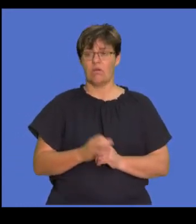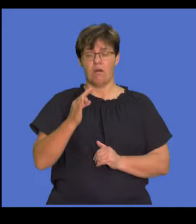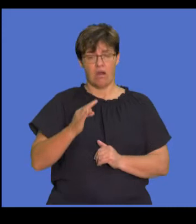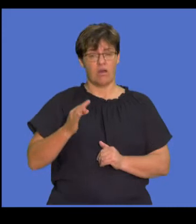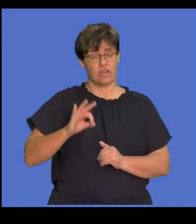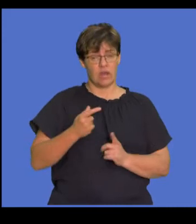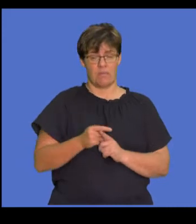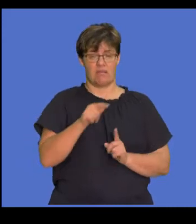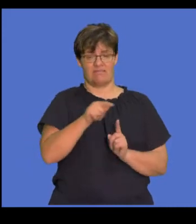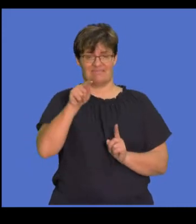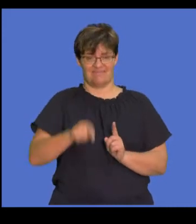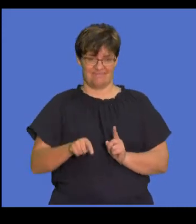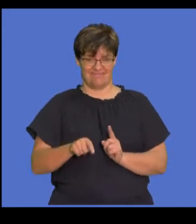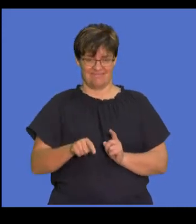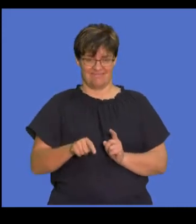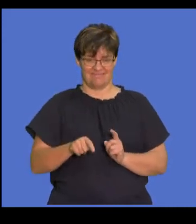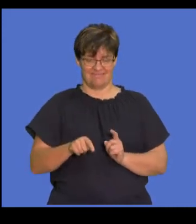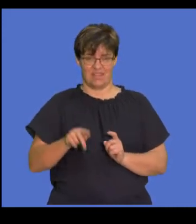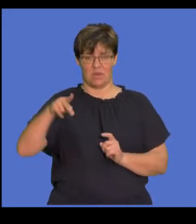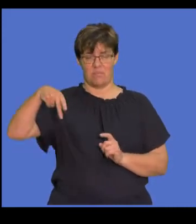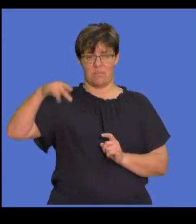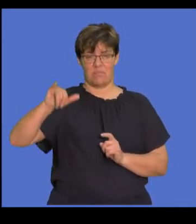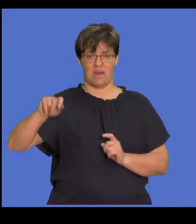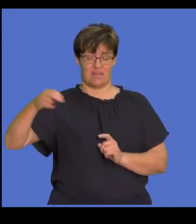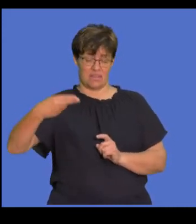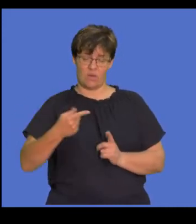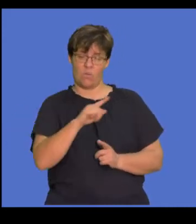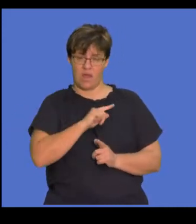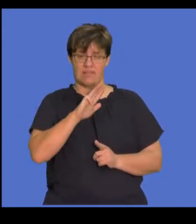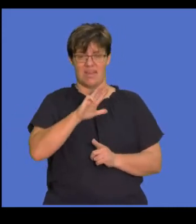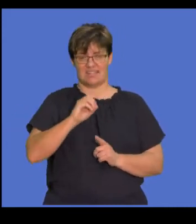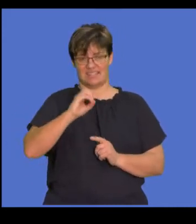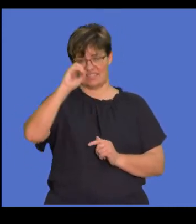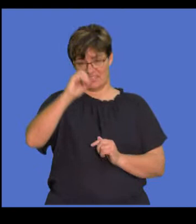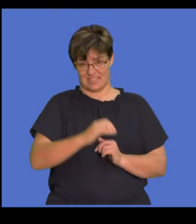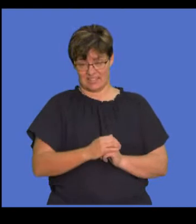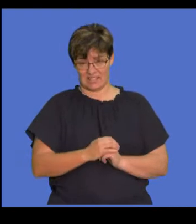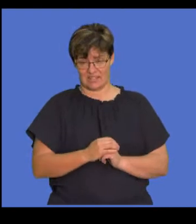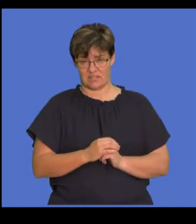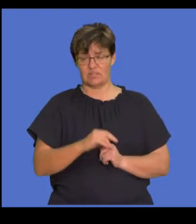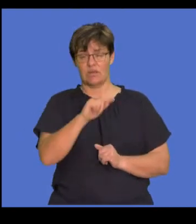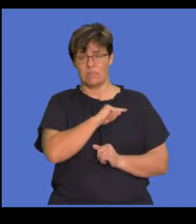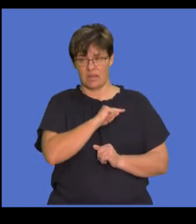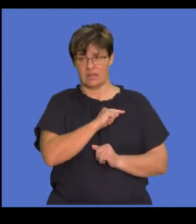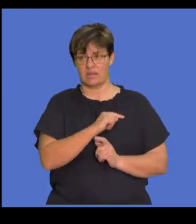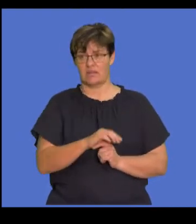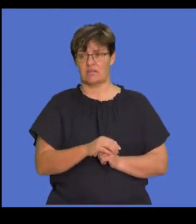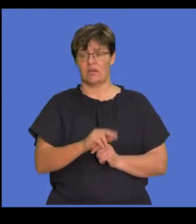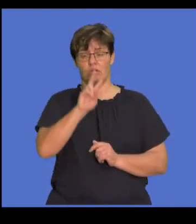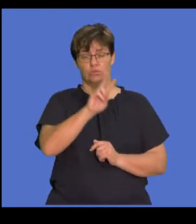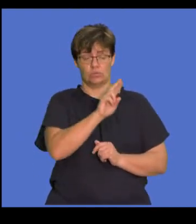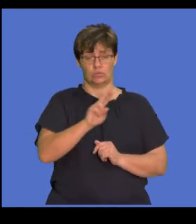third side, I use the theorem of Pythagoras because of that 90 degrees. So that will make this 2